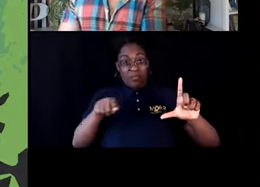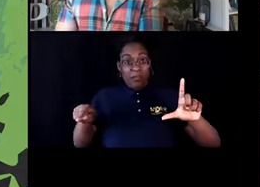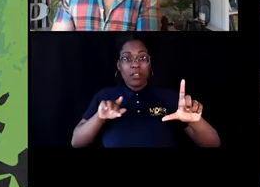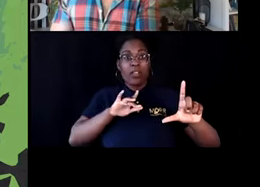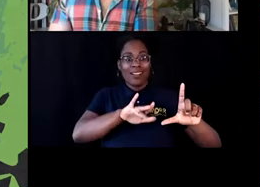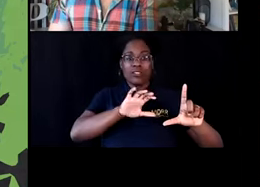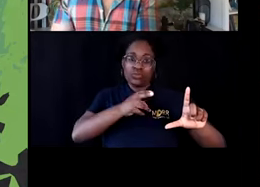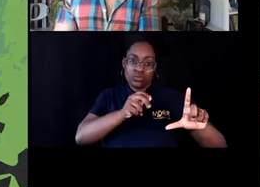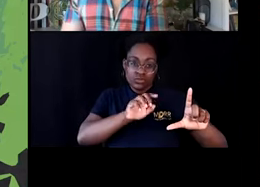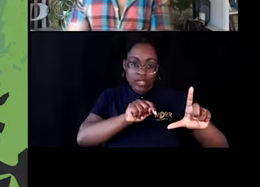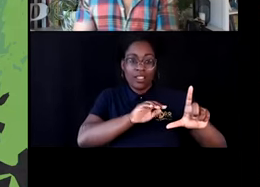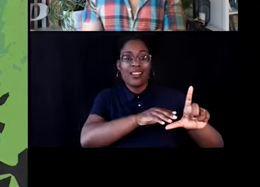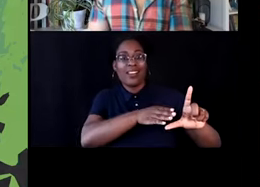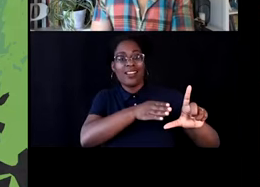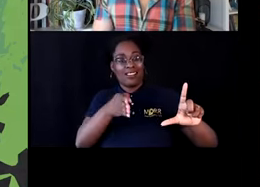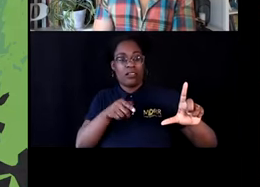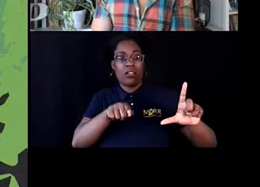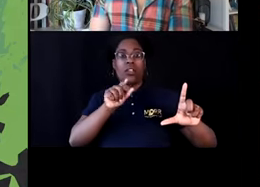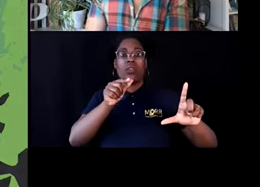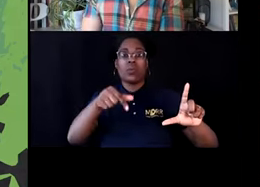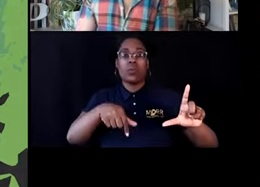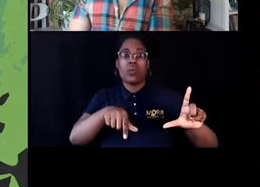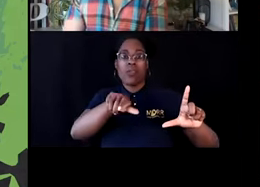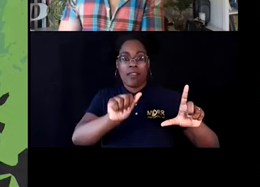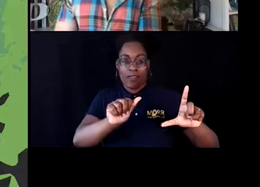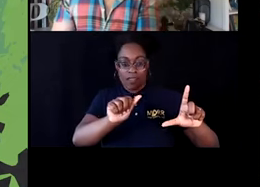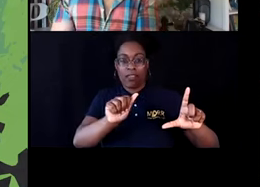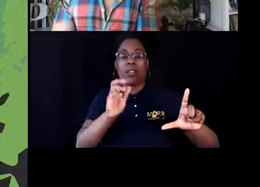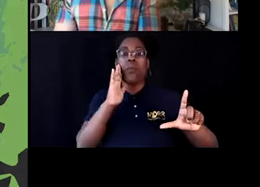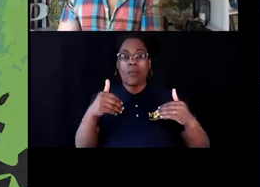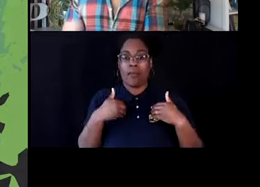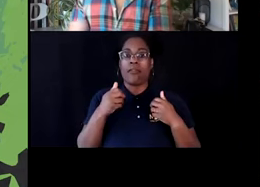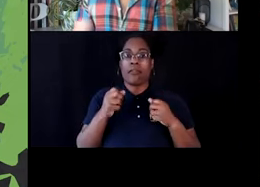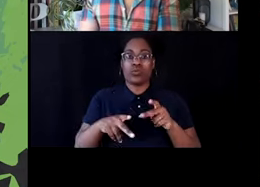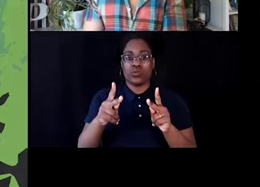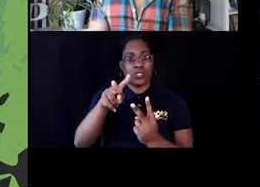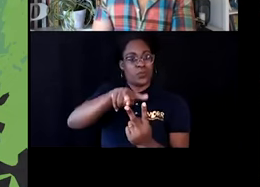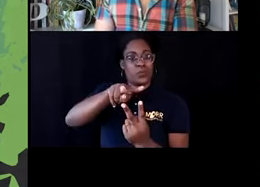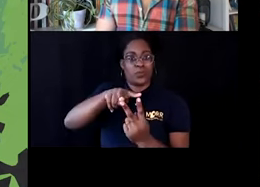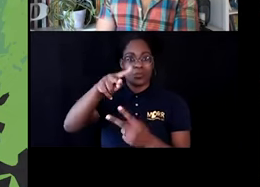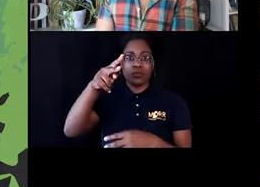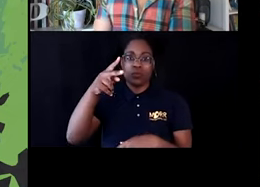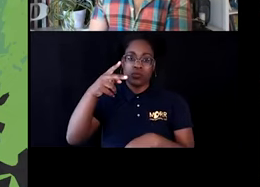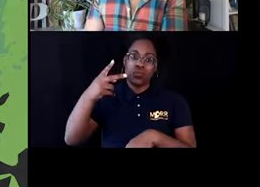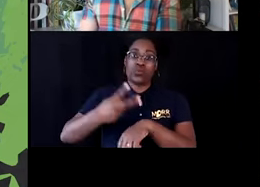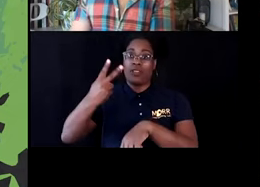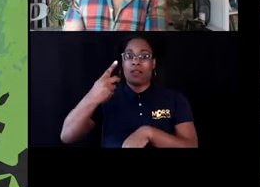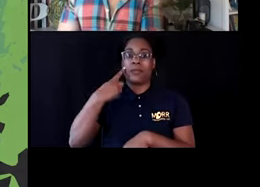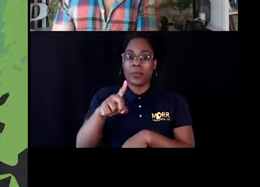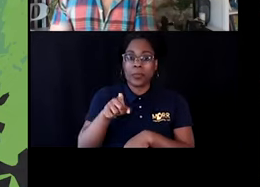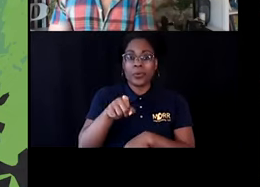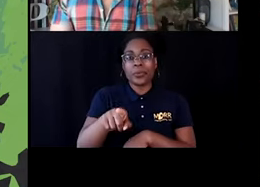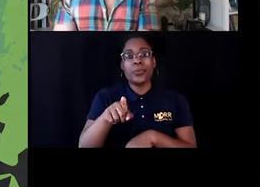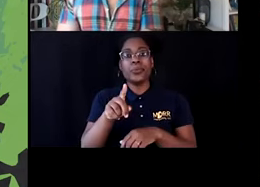two opportunities for the Q&A. And finally, we have a closed caption button, which you can use